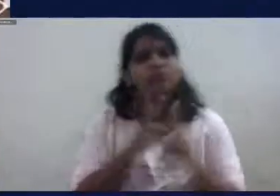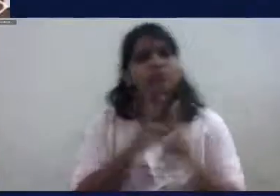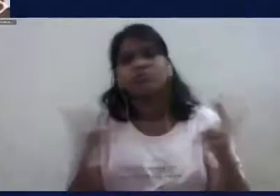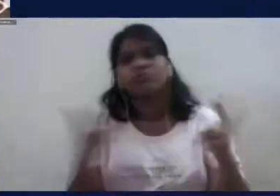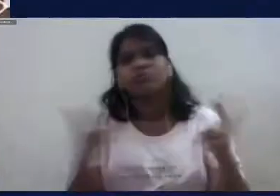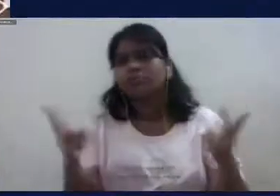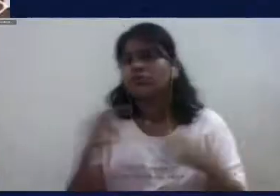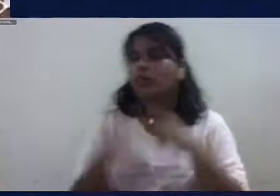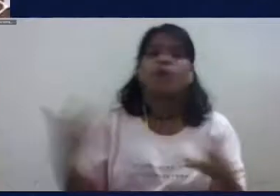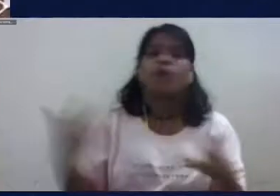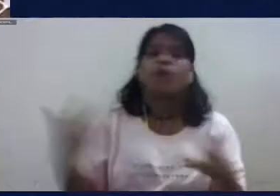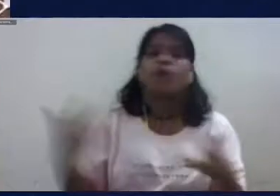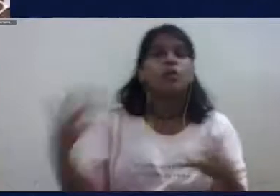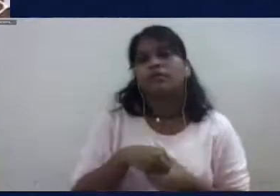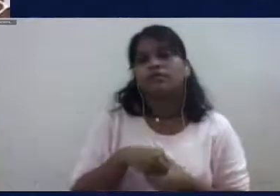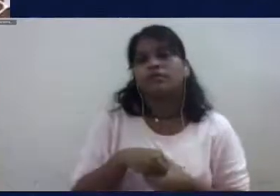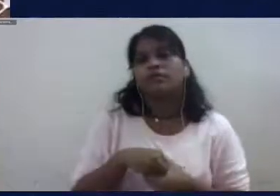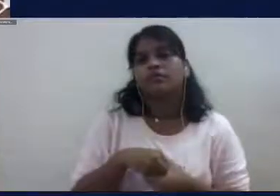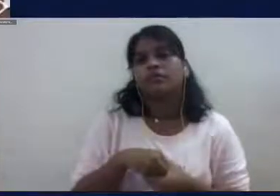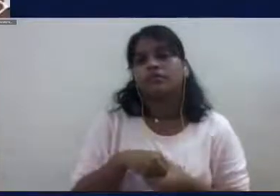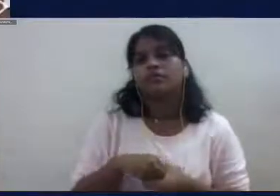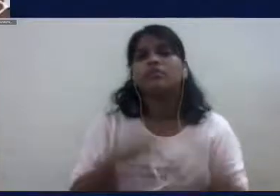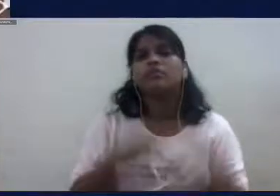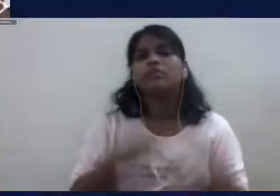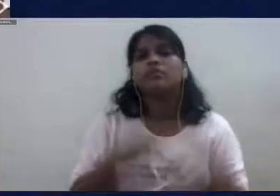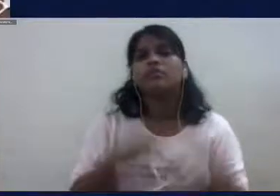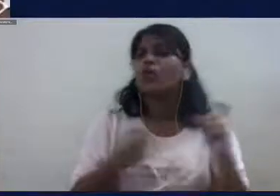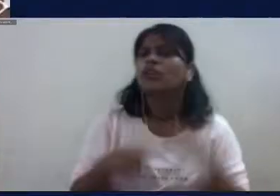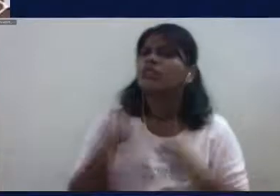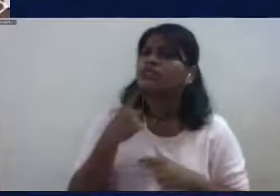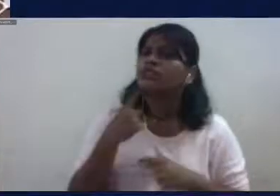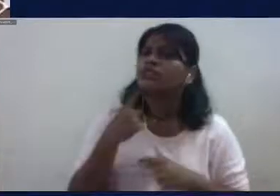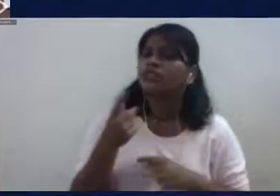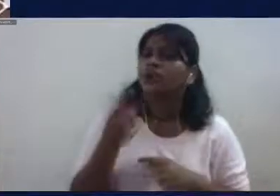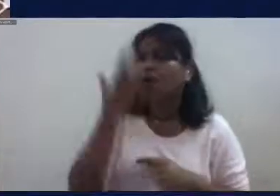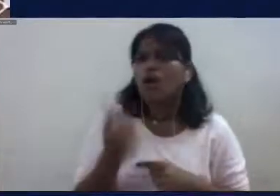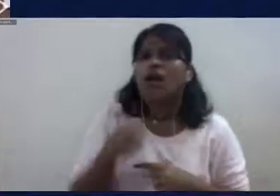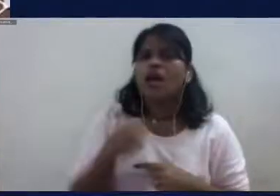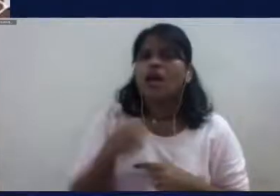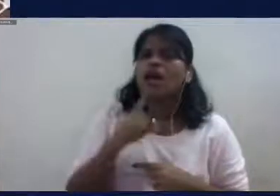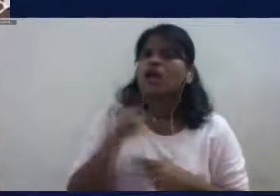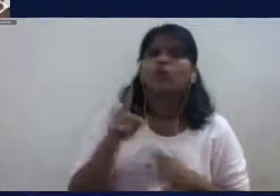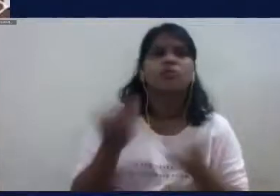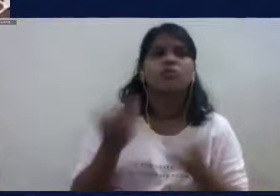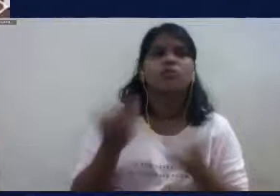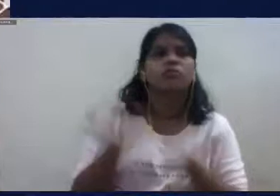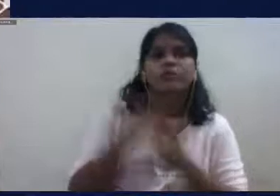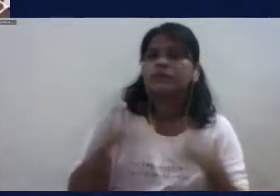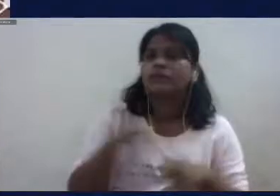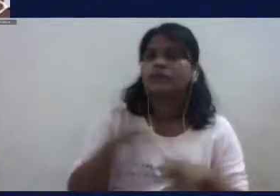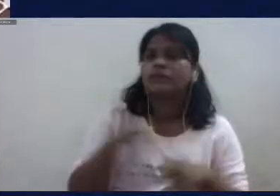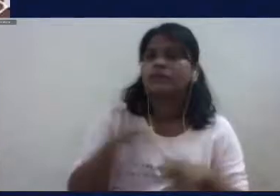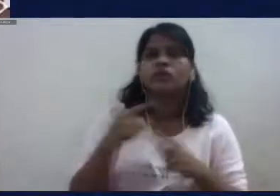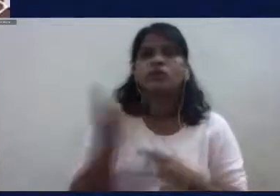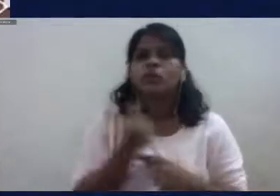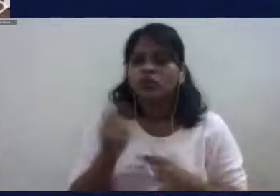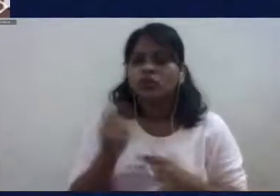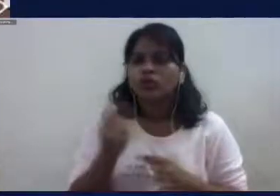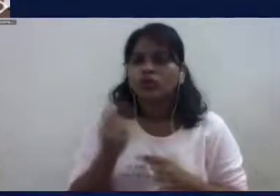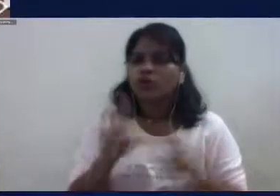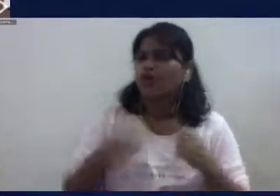it. So what they said is, why can't you repair what you already have? You are going to use it not very